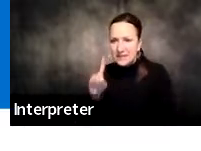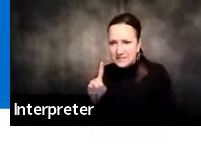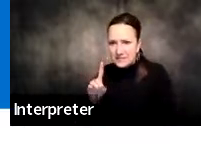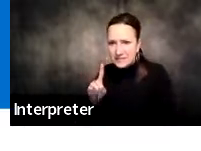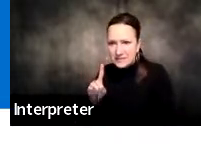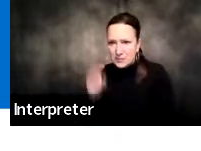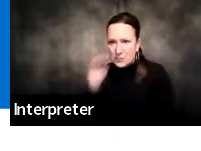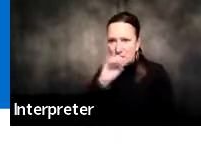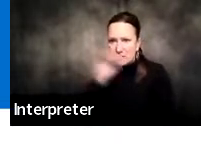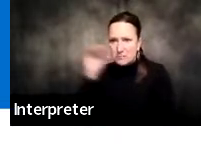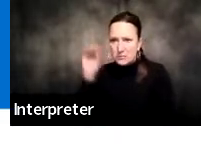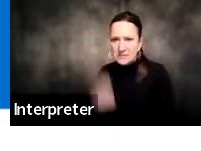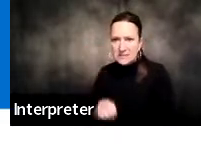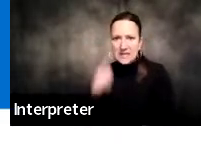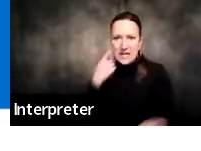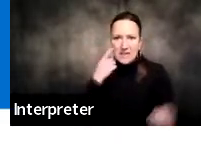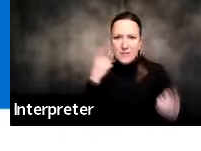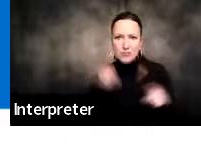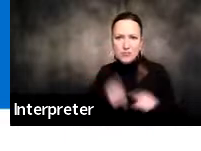of agreement signed.